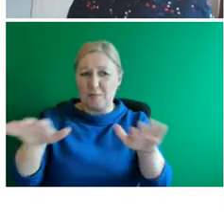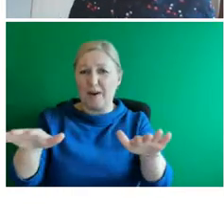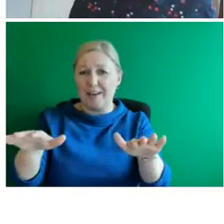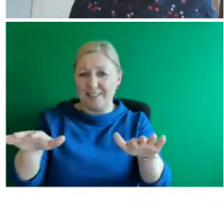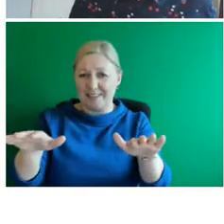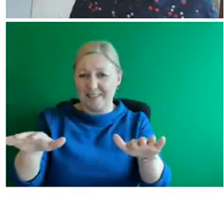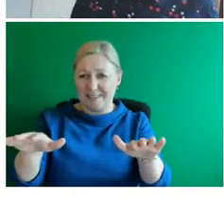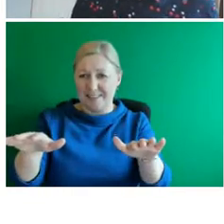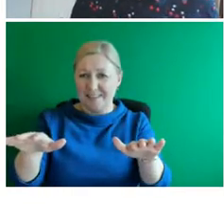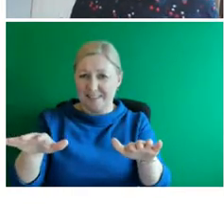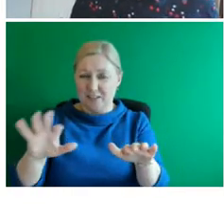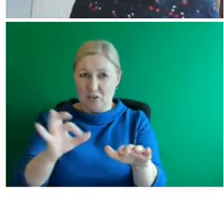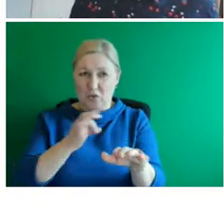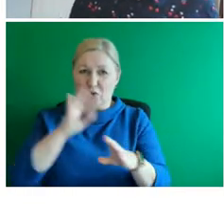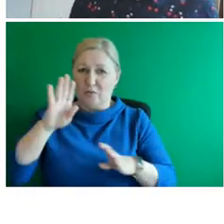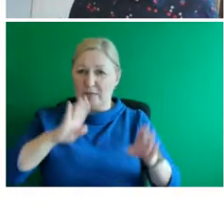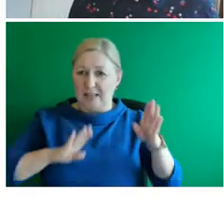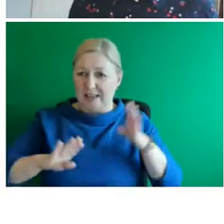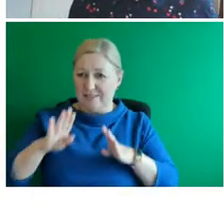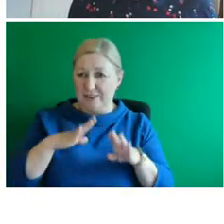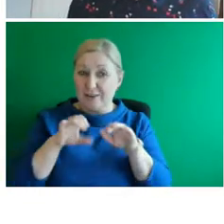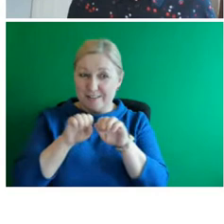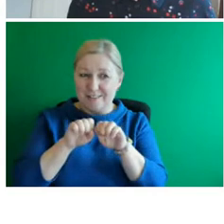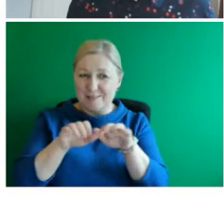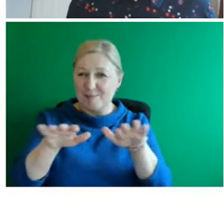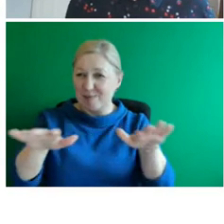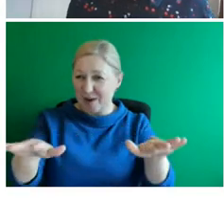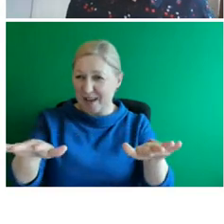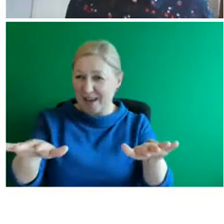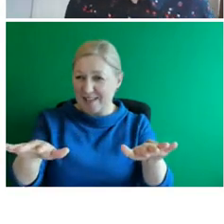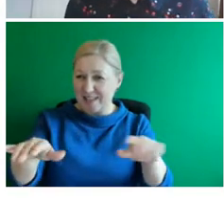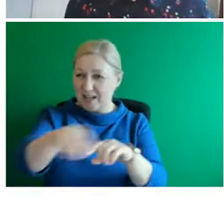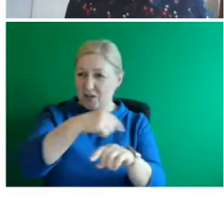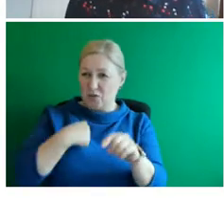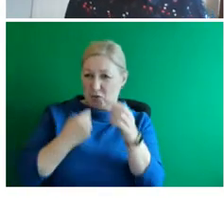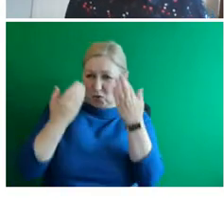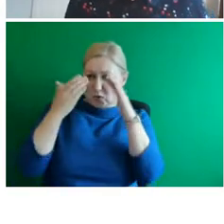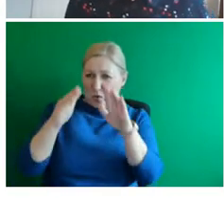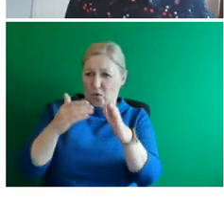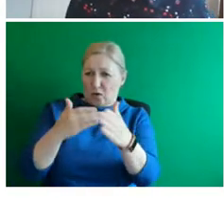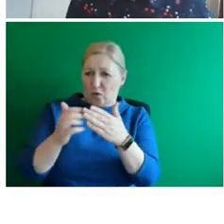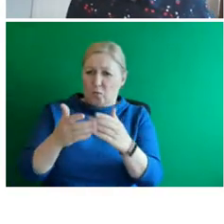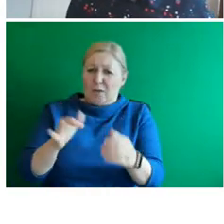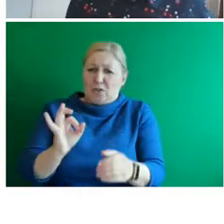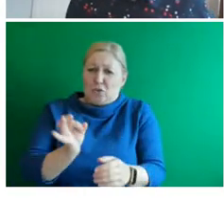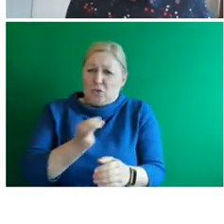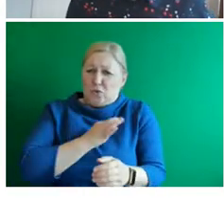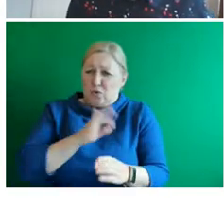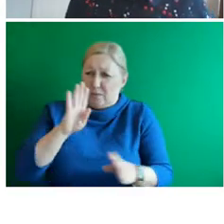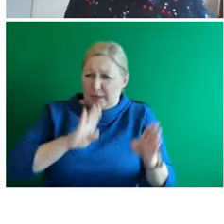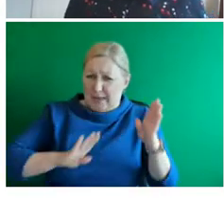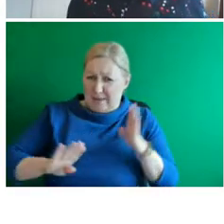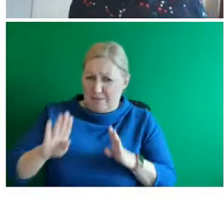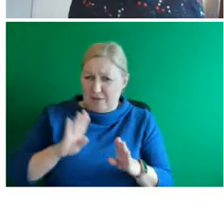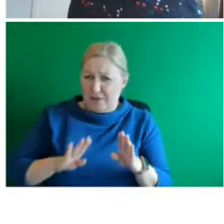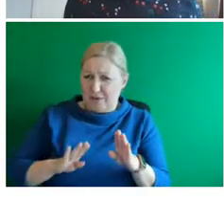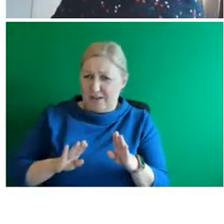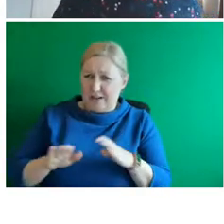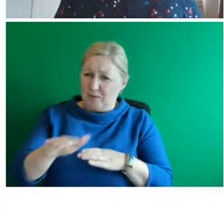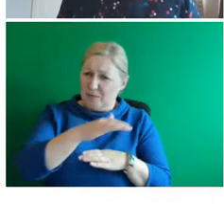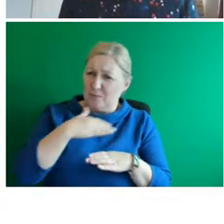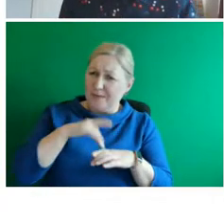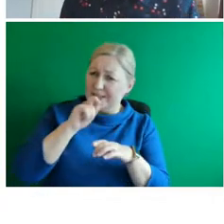us modelling and those attitudes and behaviours and telling good stories about dementia. That's